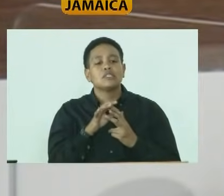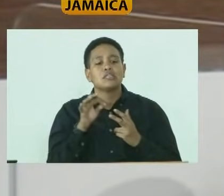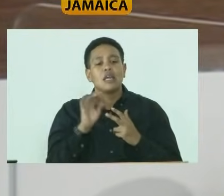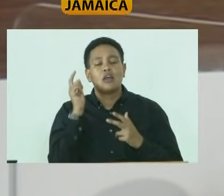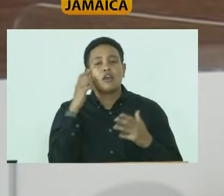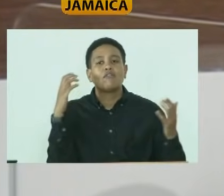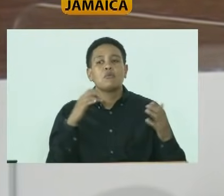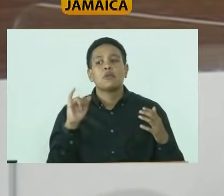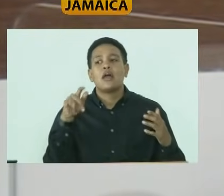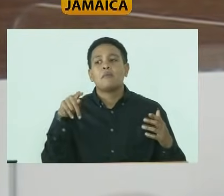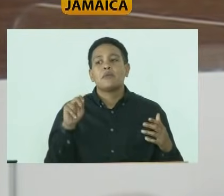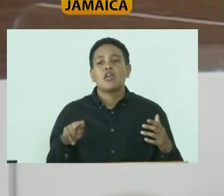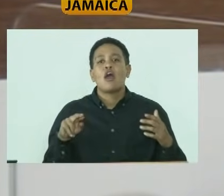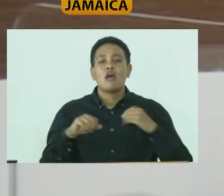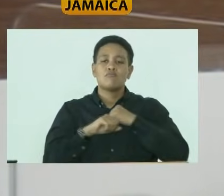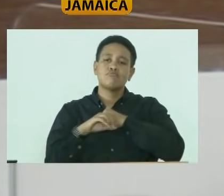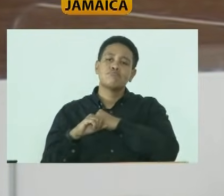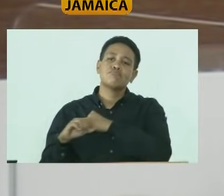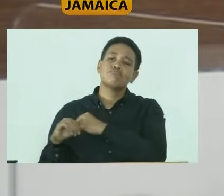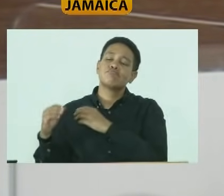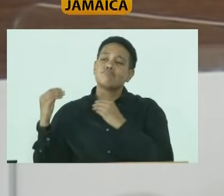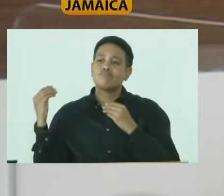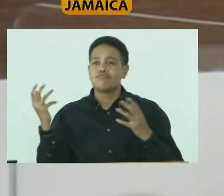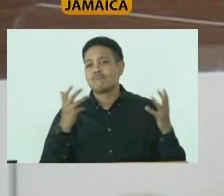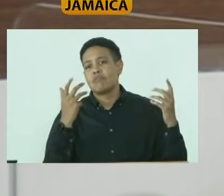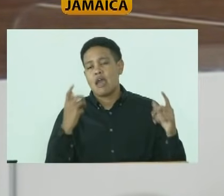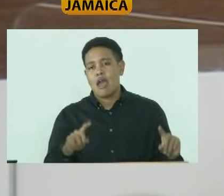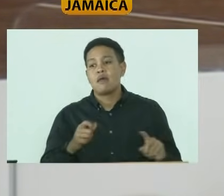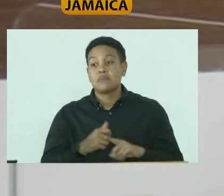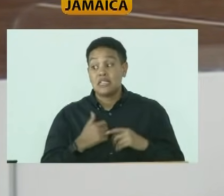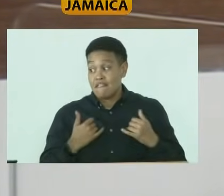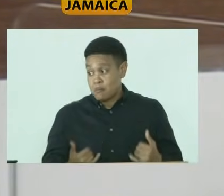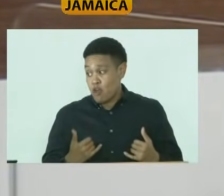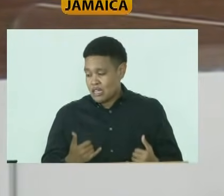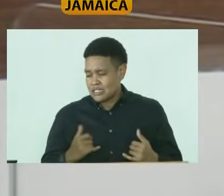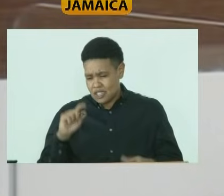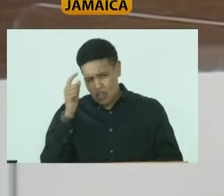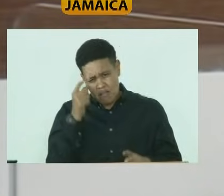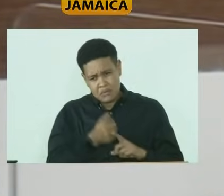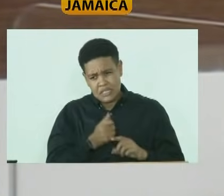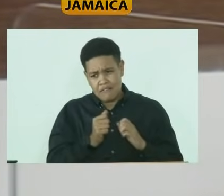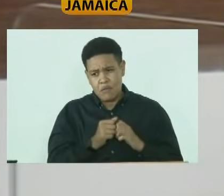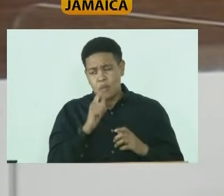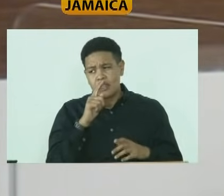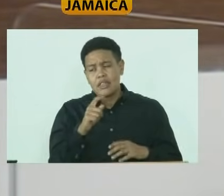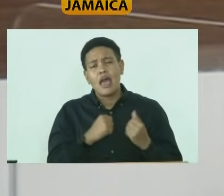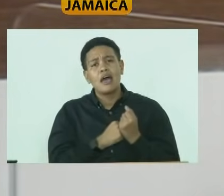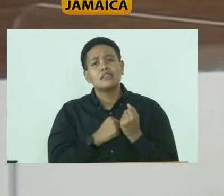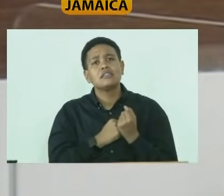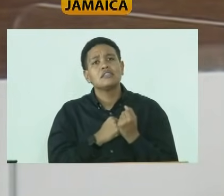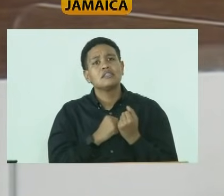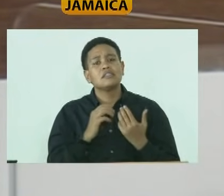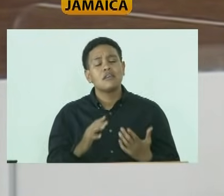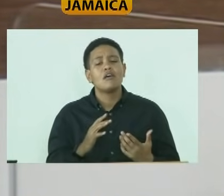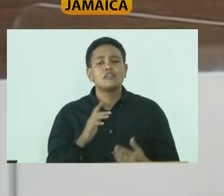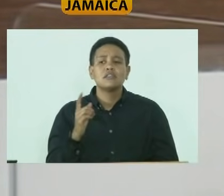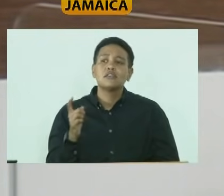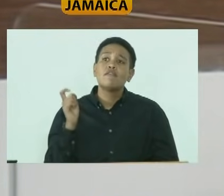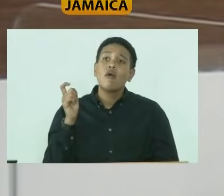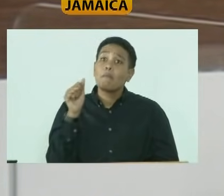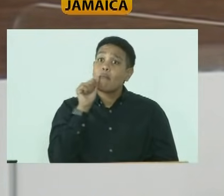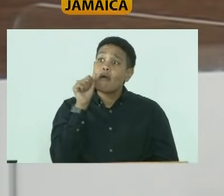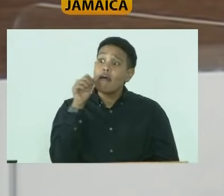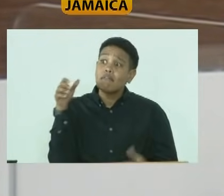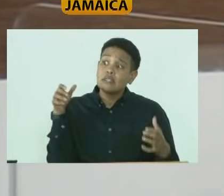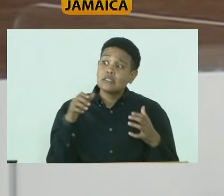public educational institutions. At present, the government, with the assistance from the private